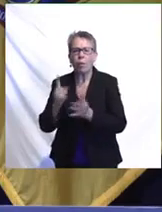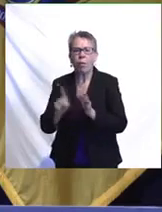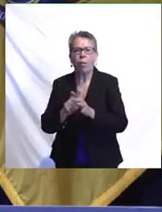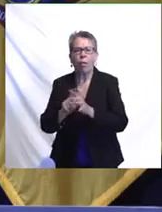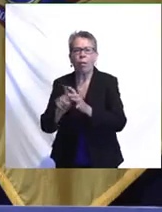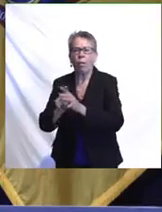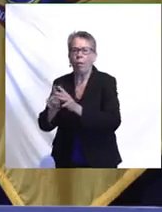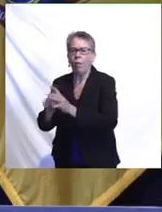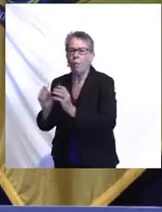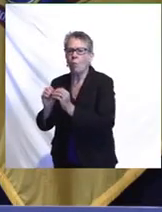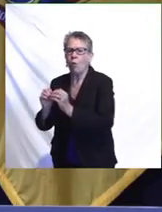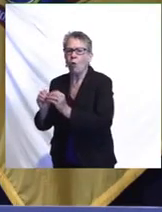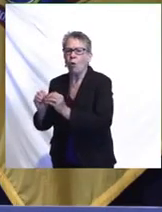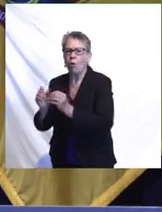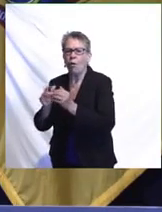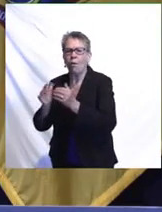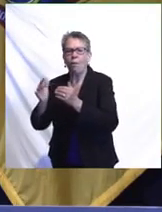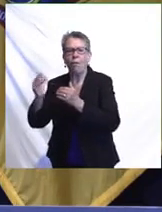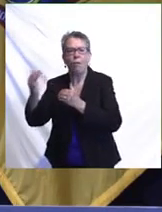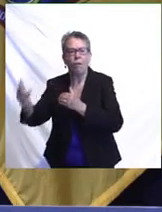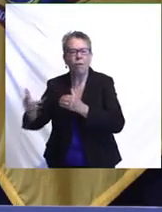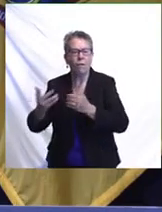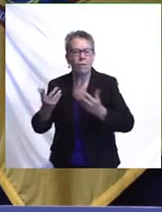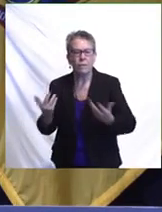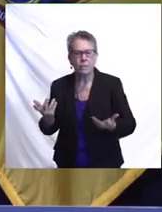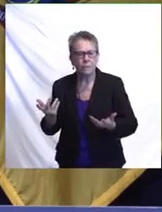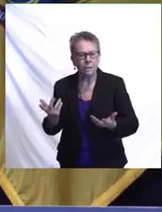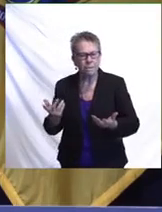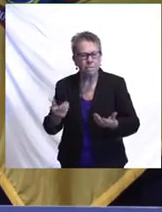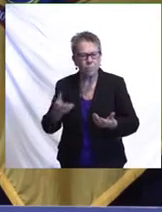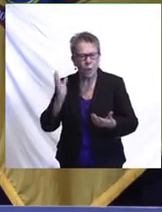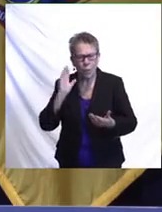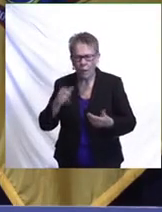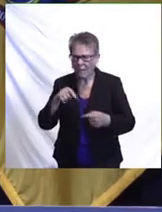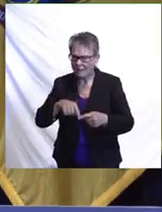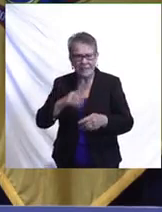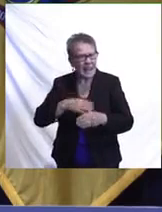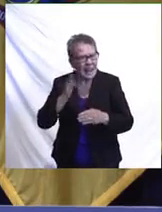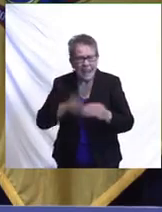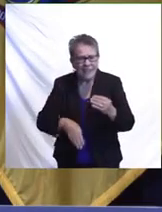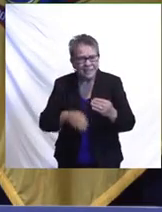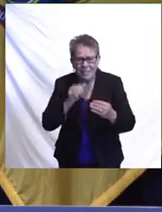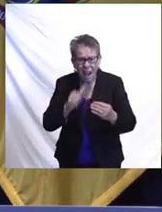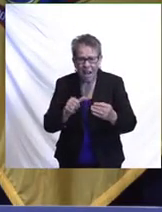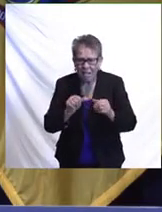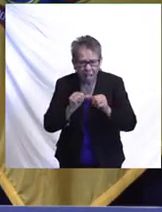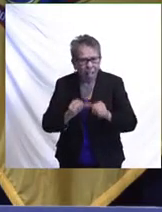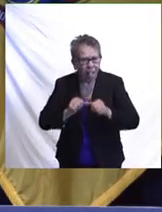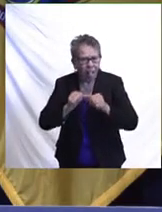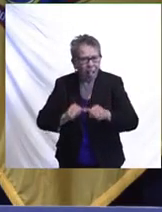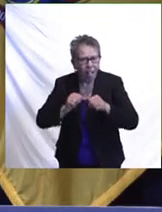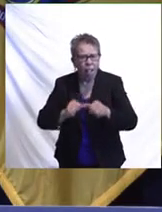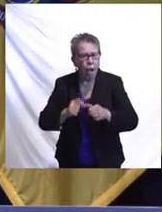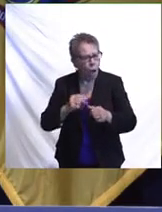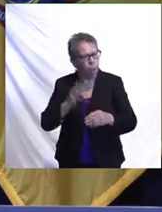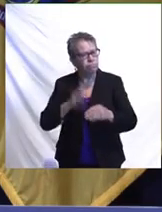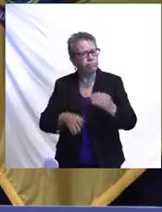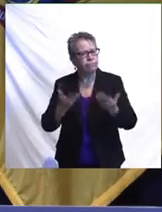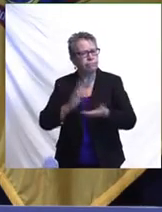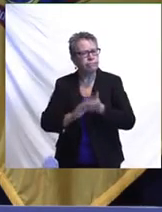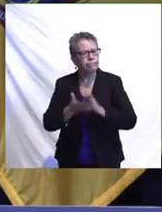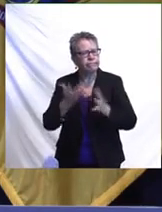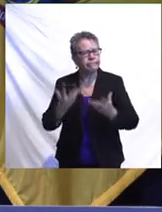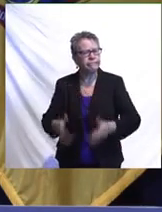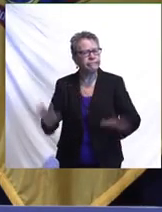variant, and will this ever end? Will we get to a point where we'll say, well, the pandemic is over, thank